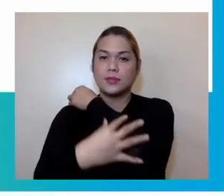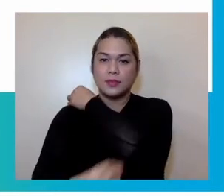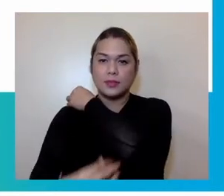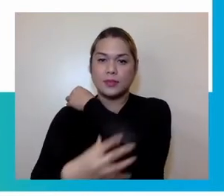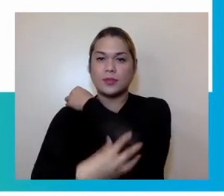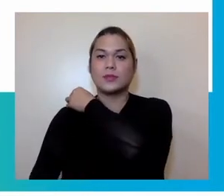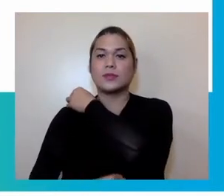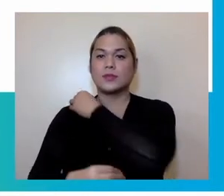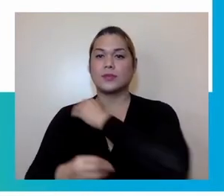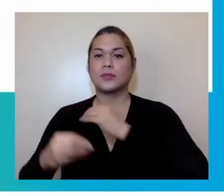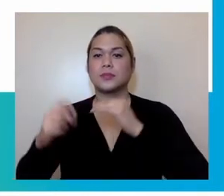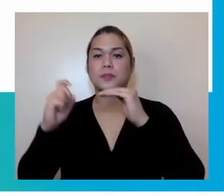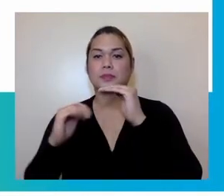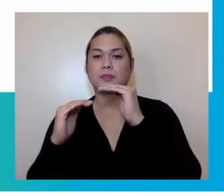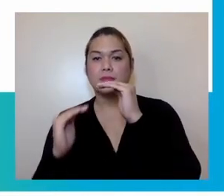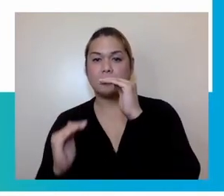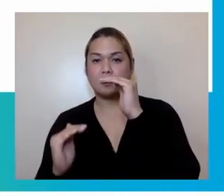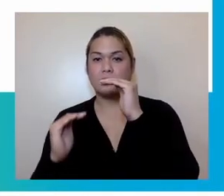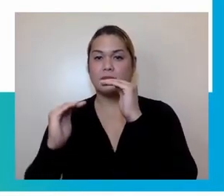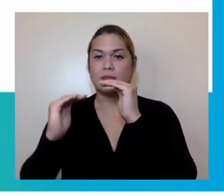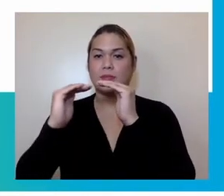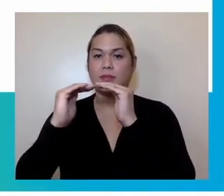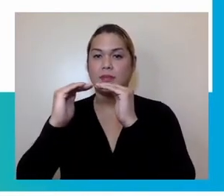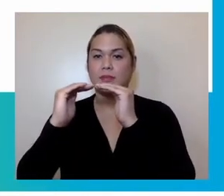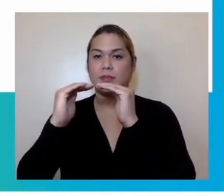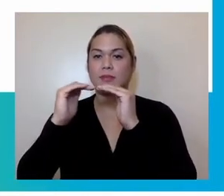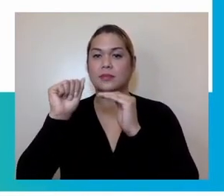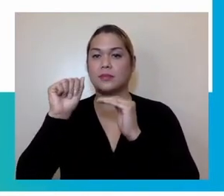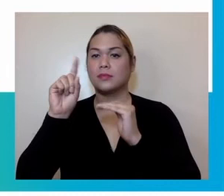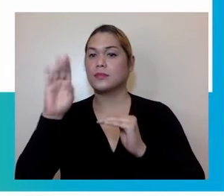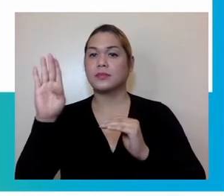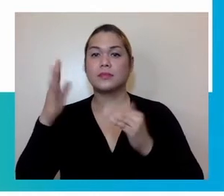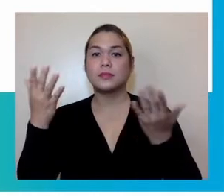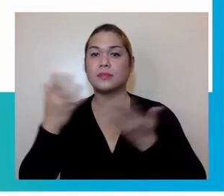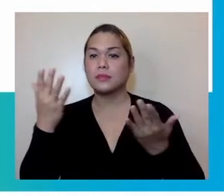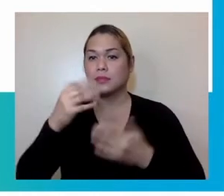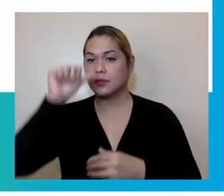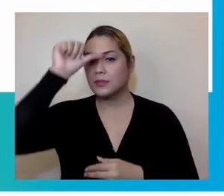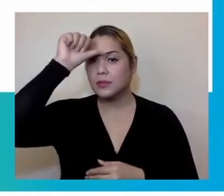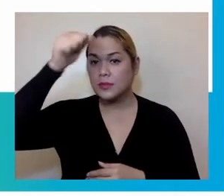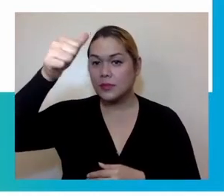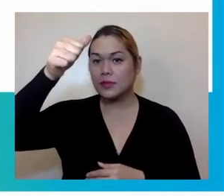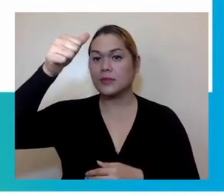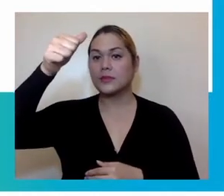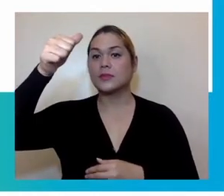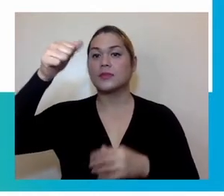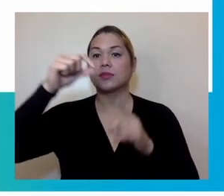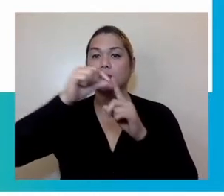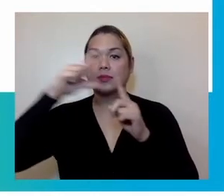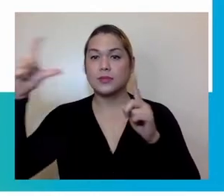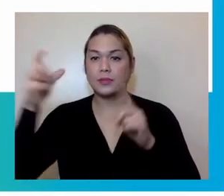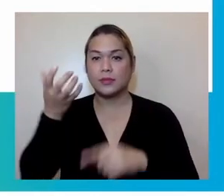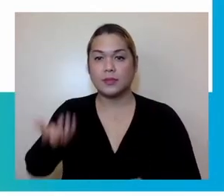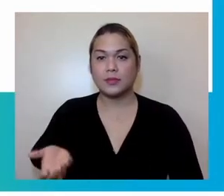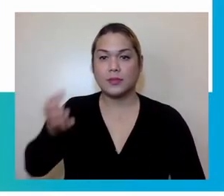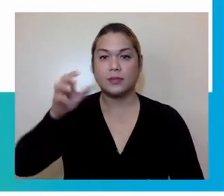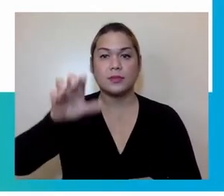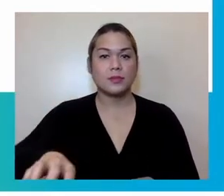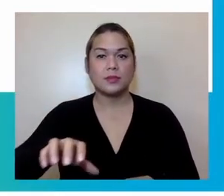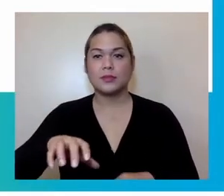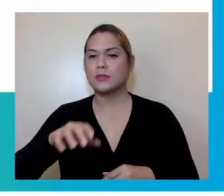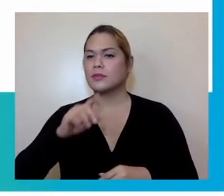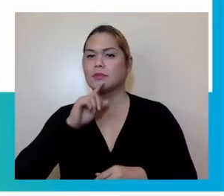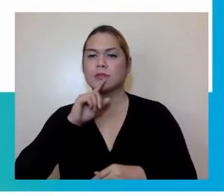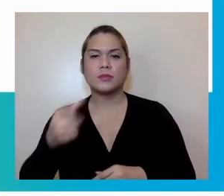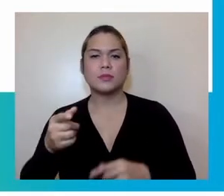financing, like India, Pakistan, and Bangladesh, remained in the medium category, barely demonstrating increase in Human